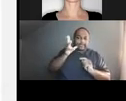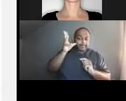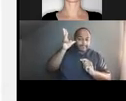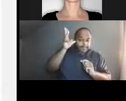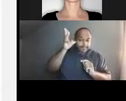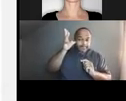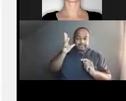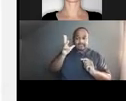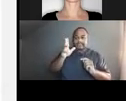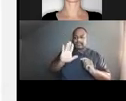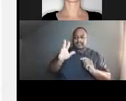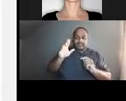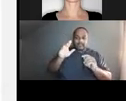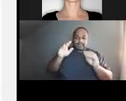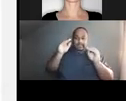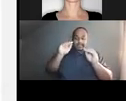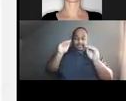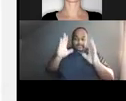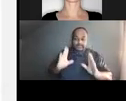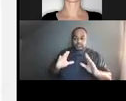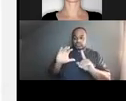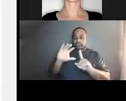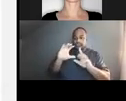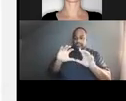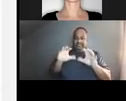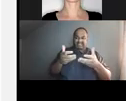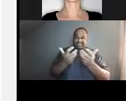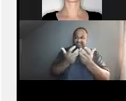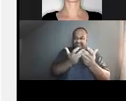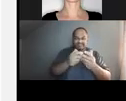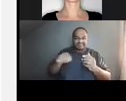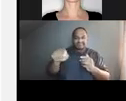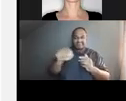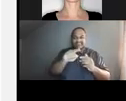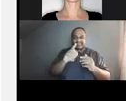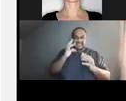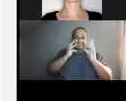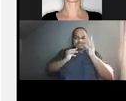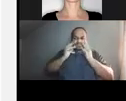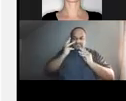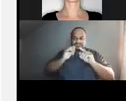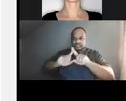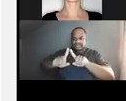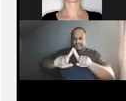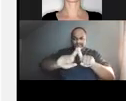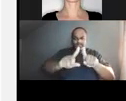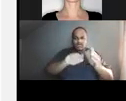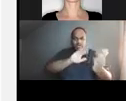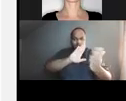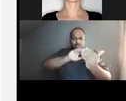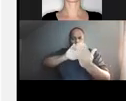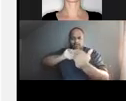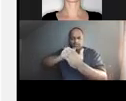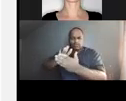their teachers, about their experiences, different problems they encounter.